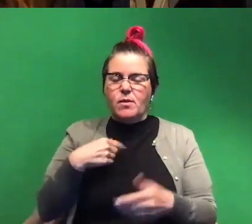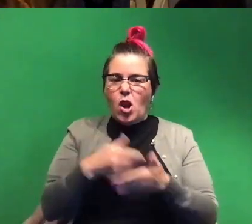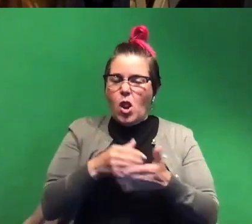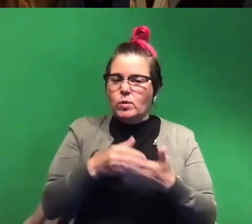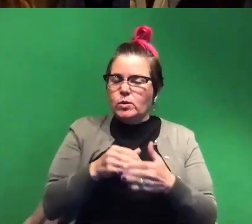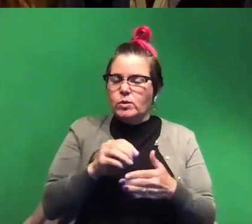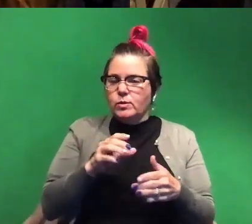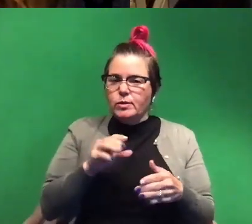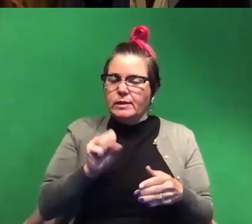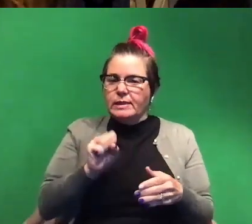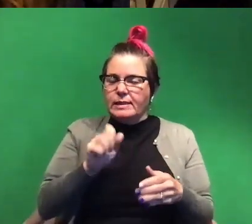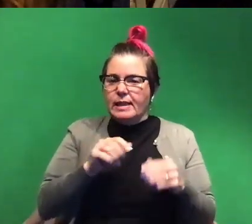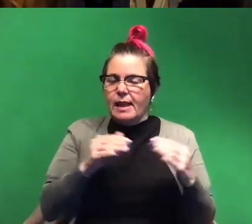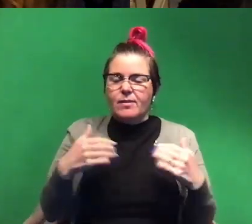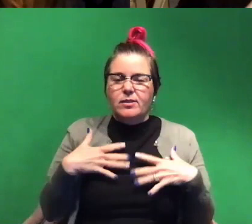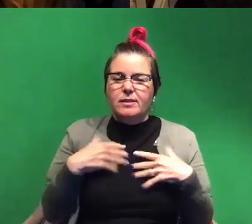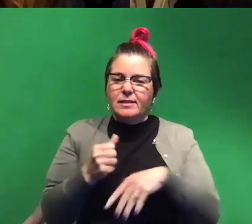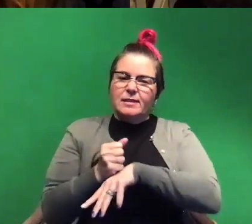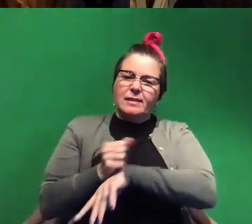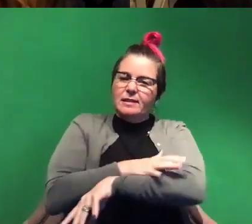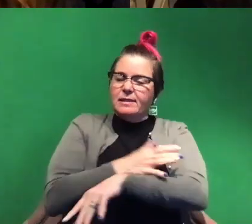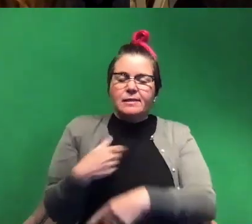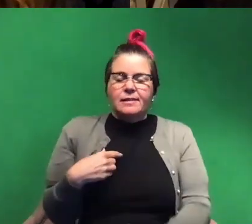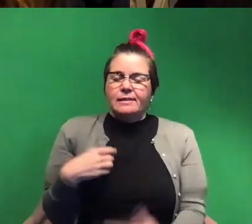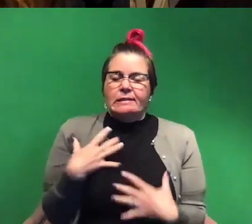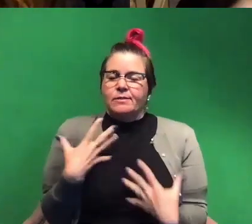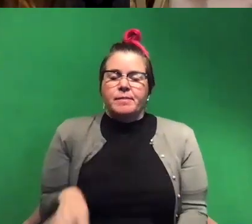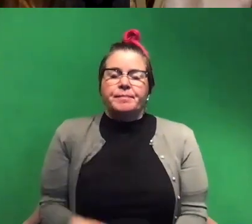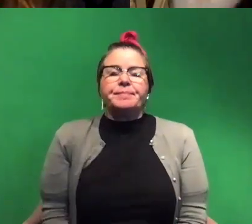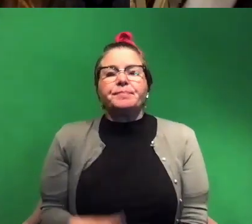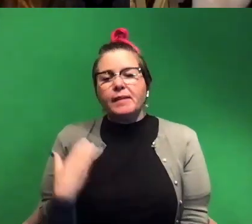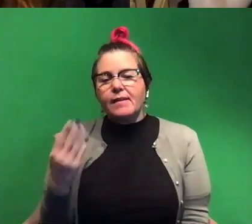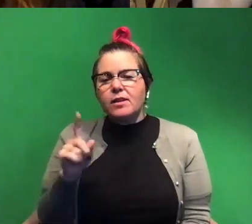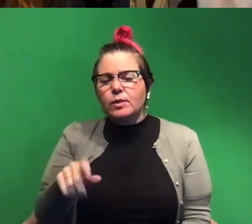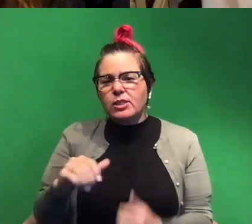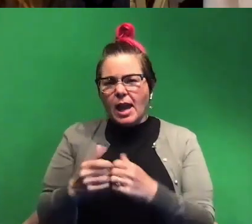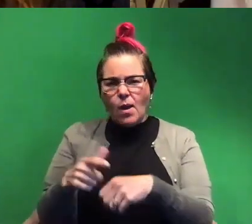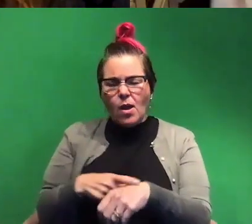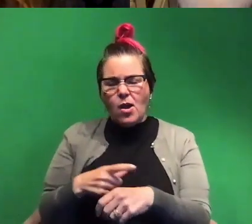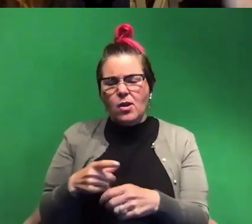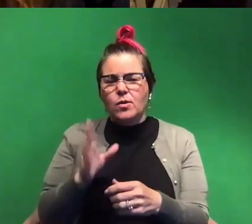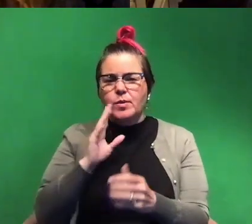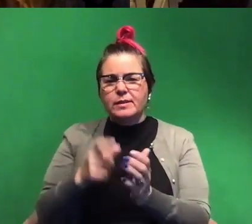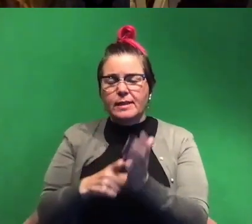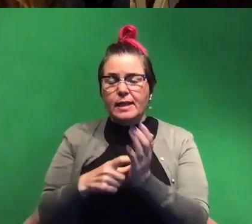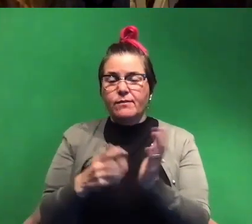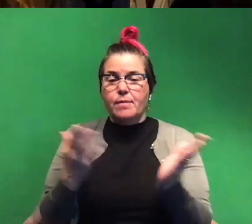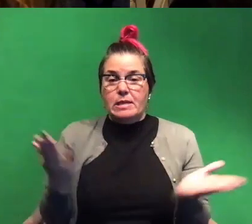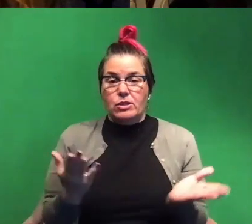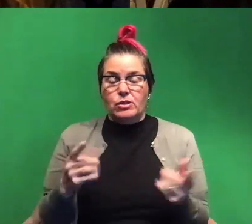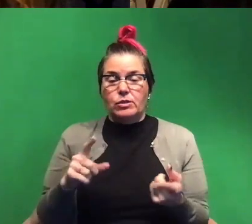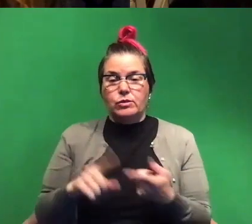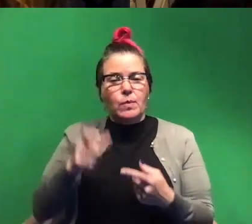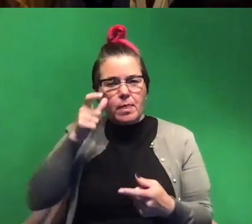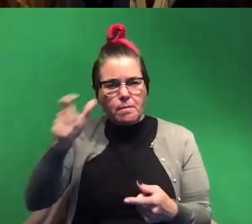Whew, it spooks me out. The next question is, how long do we think it would take to get from here to the moon? We've